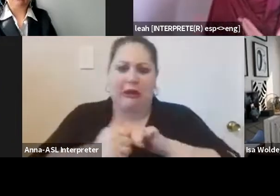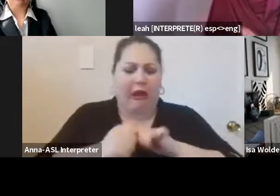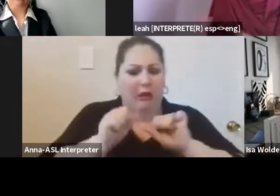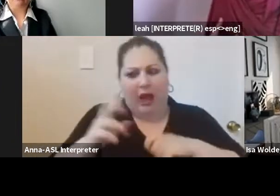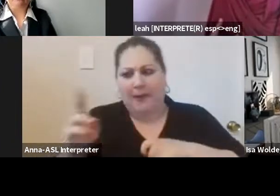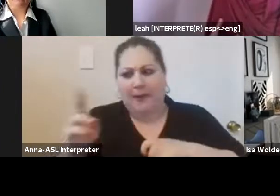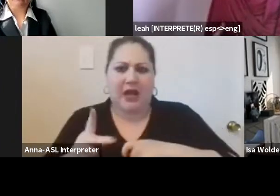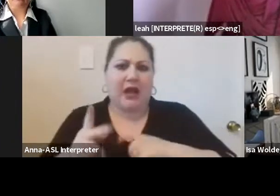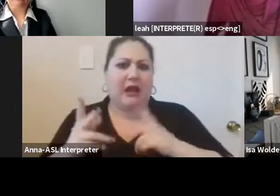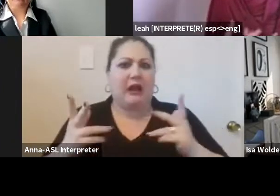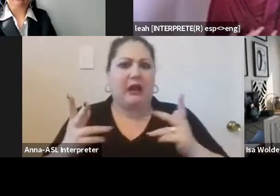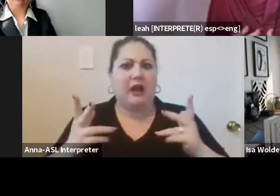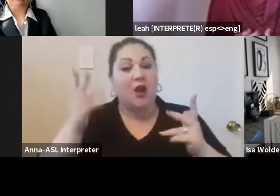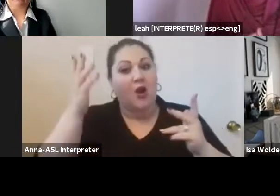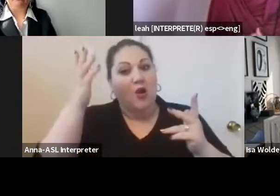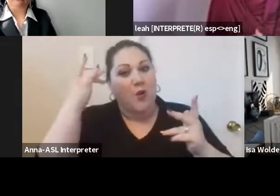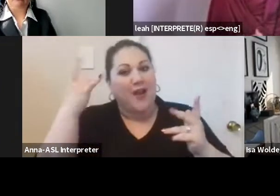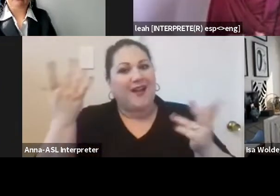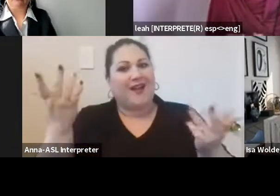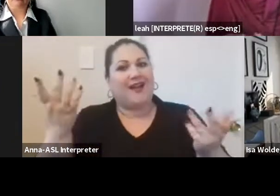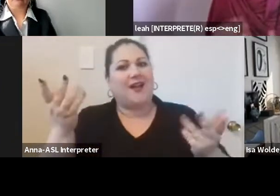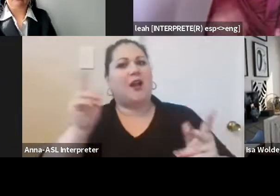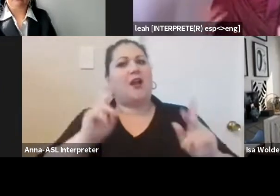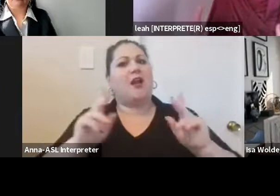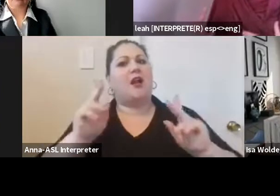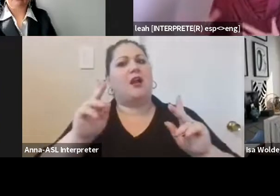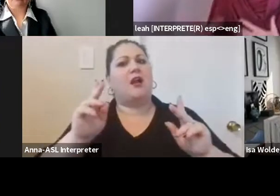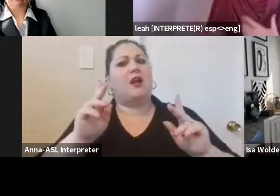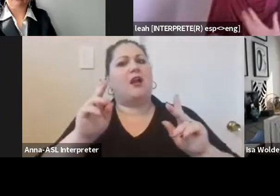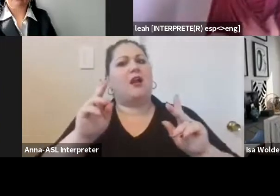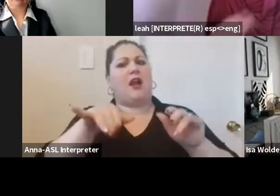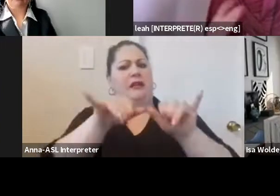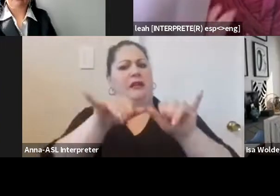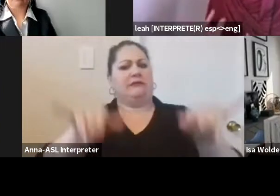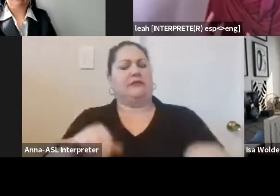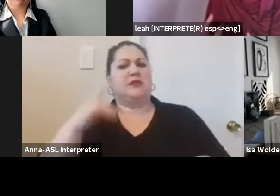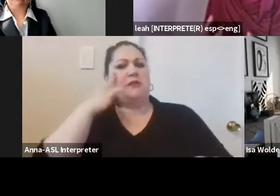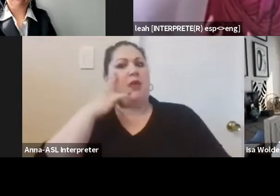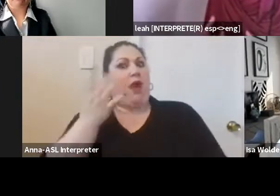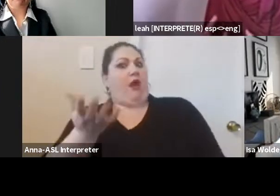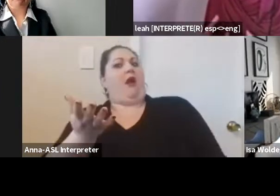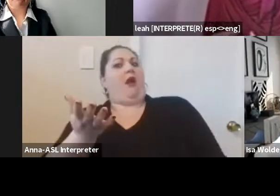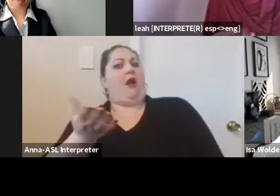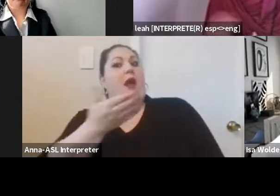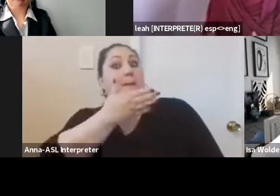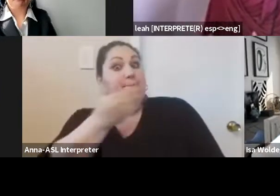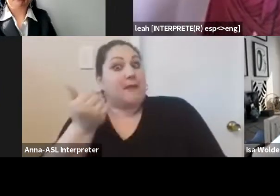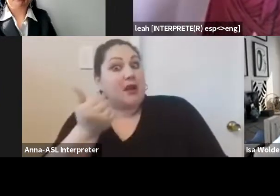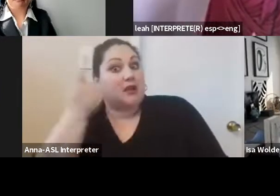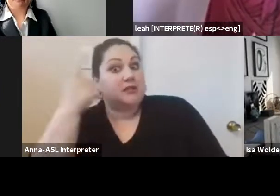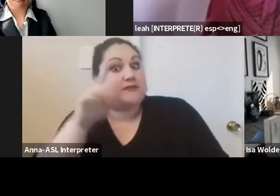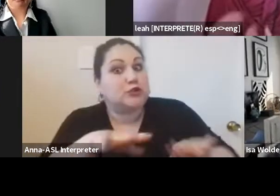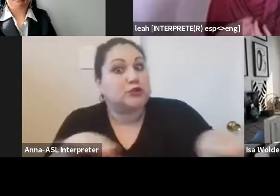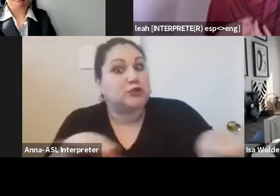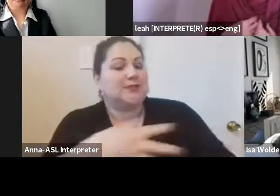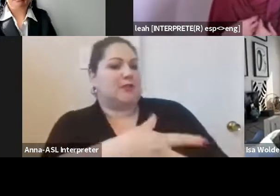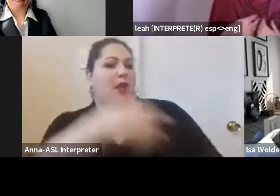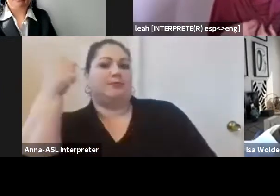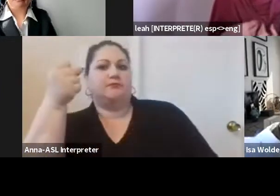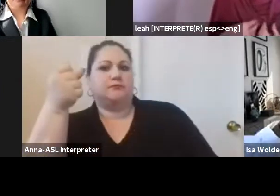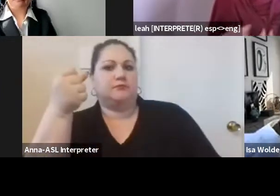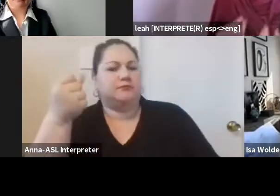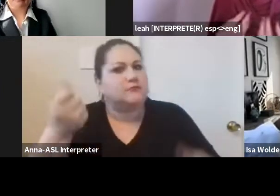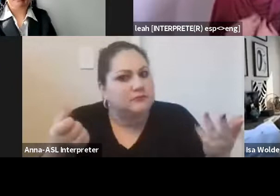of help is to take the children from me and nothing for me, nothing to help me get my family back